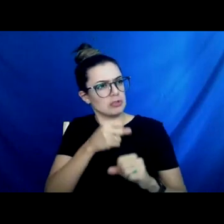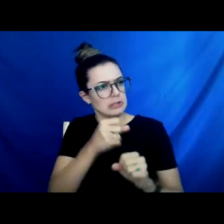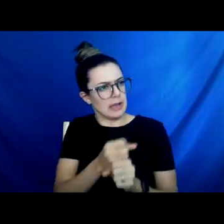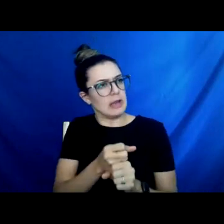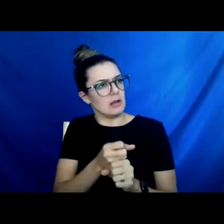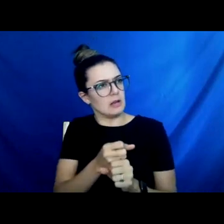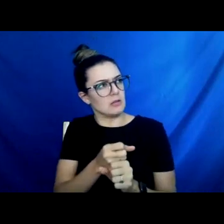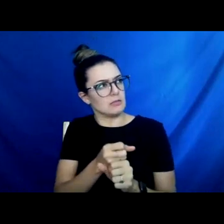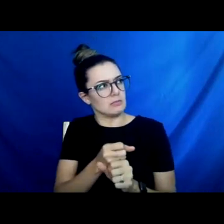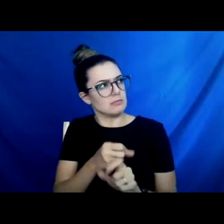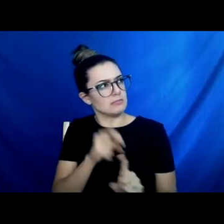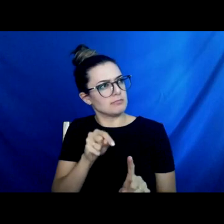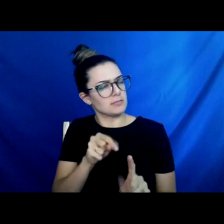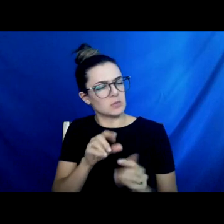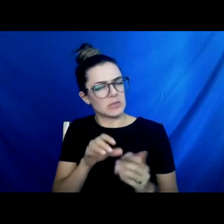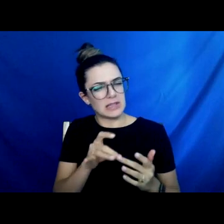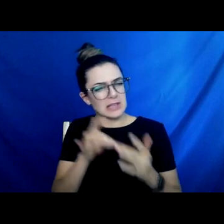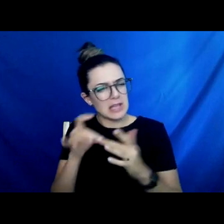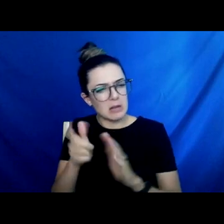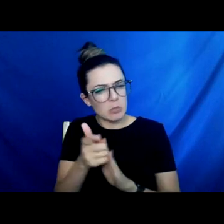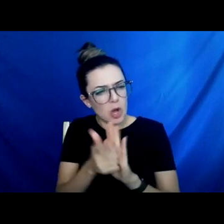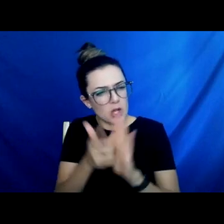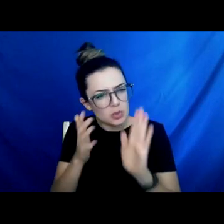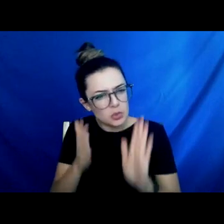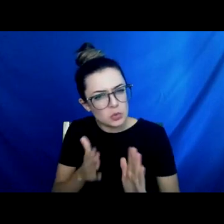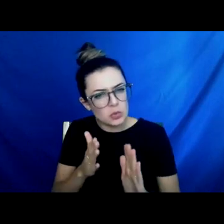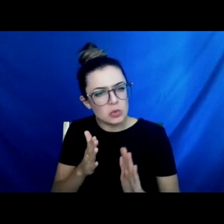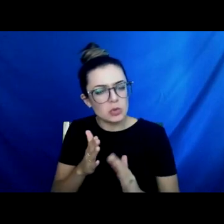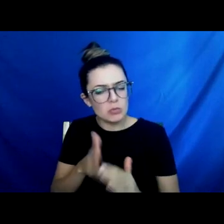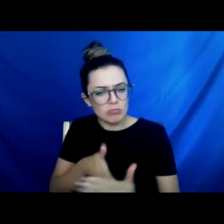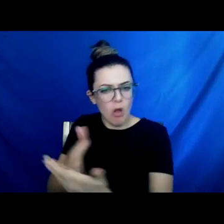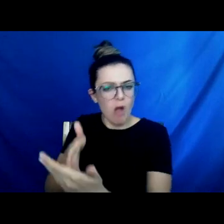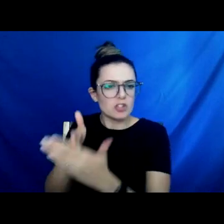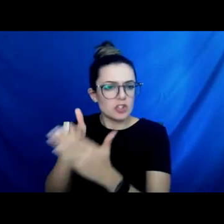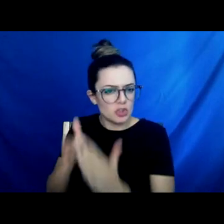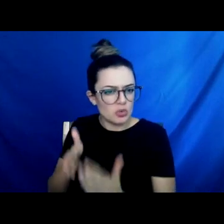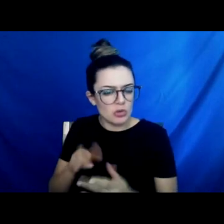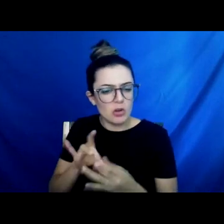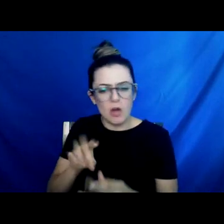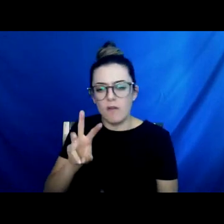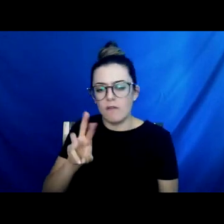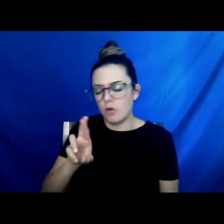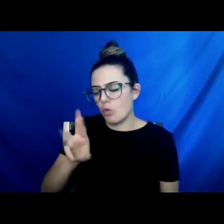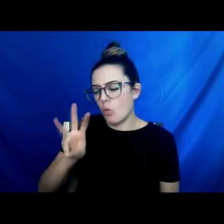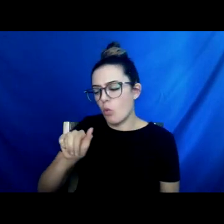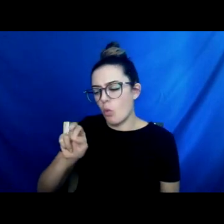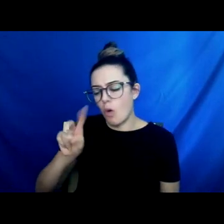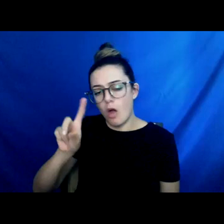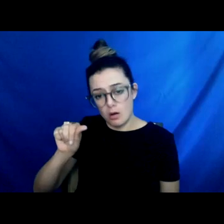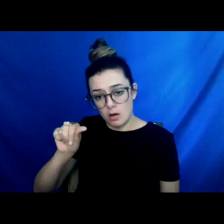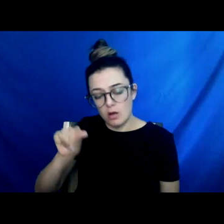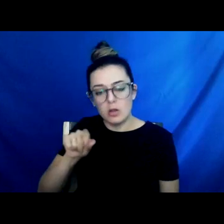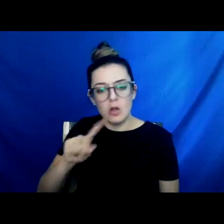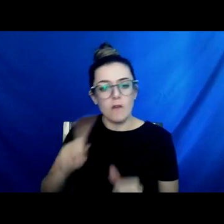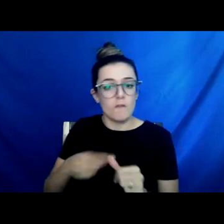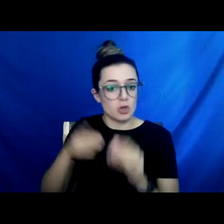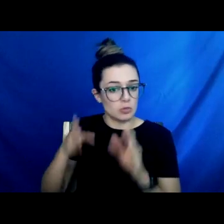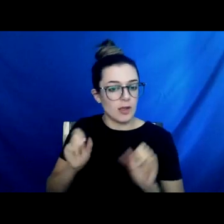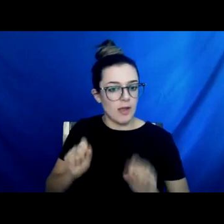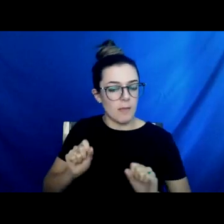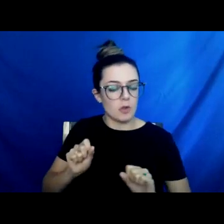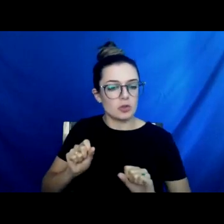was the lead prosecutor, I believe, on Rwanda. So she was the first person to get convictions for rape as